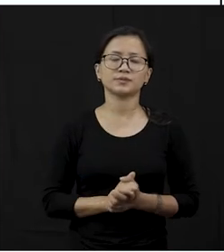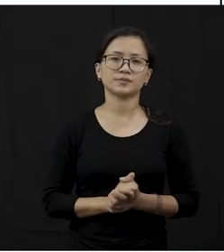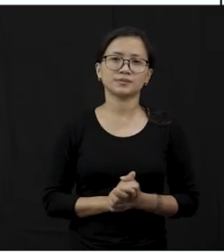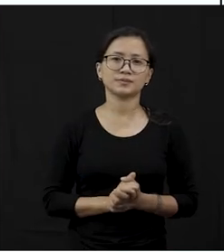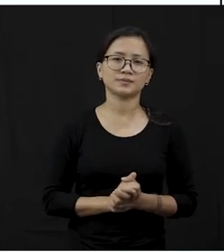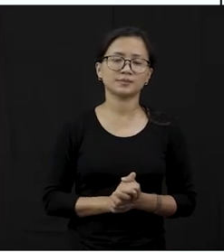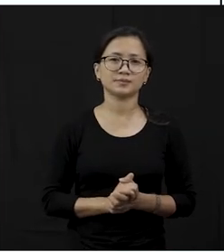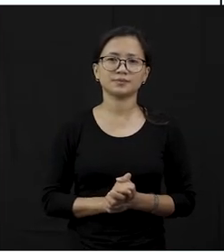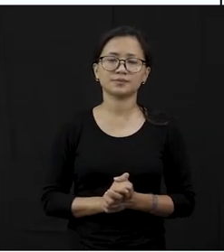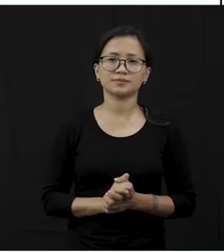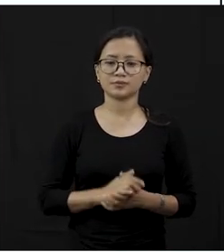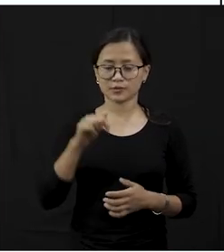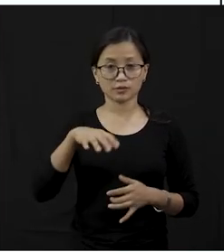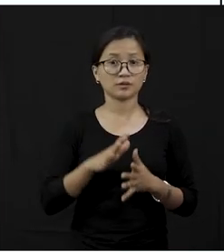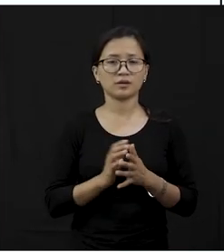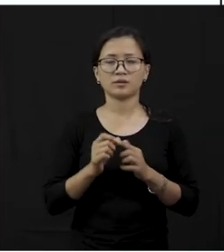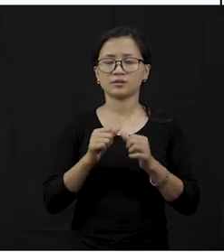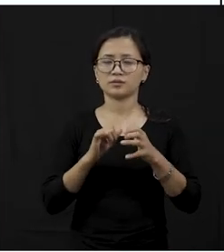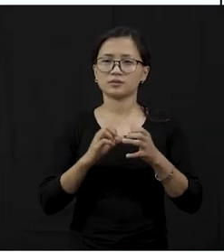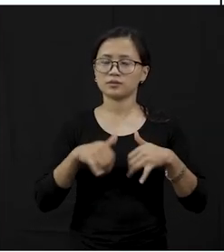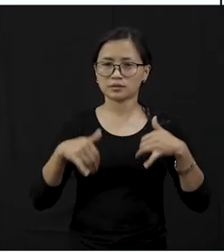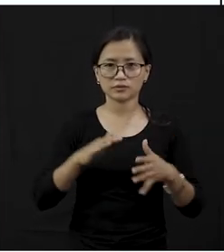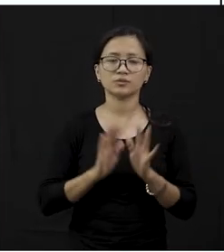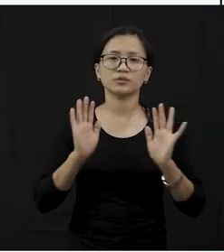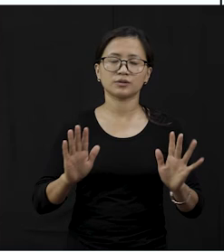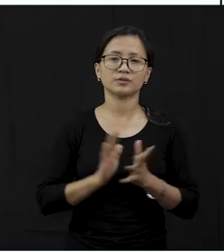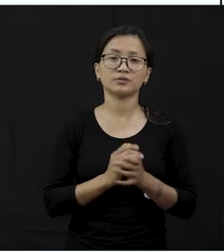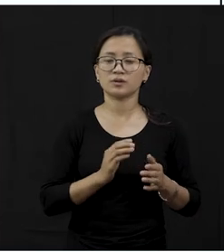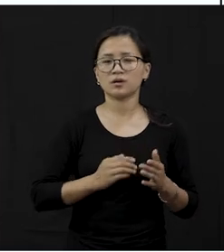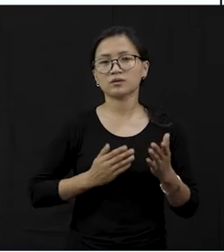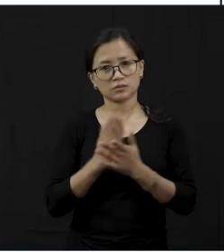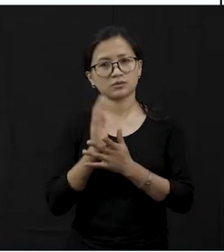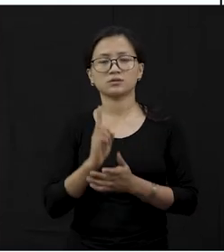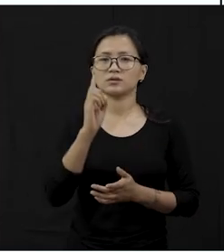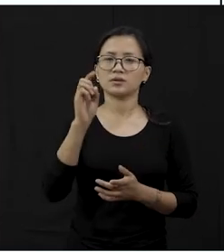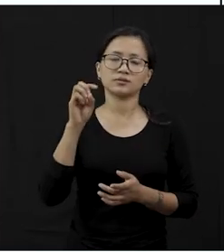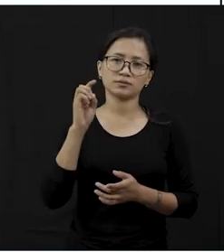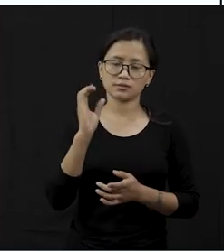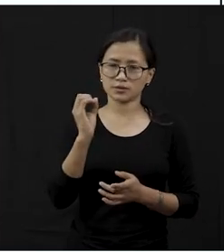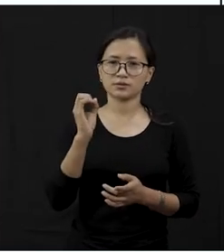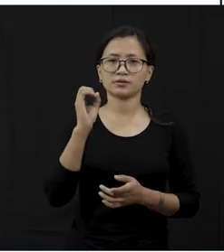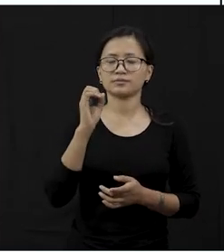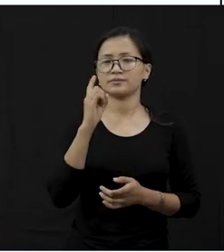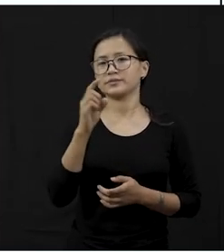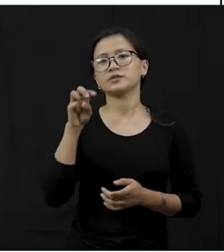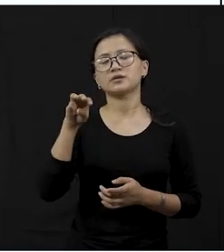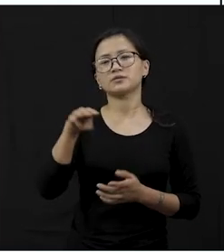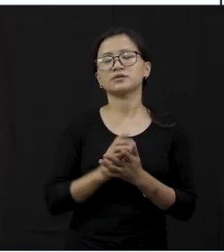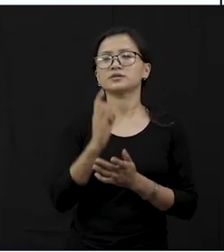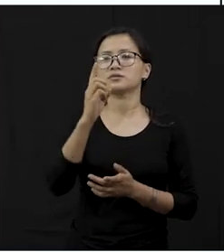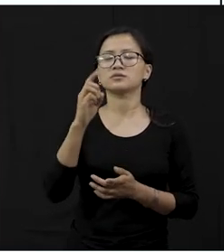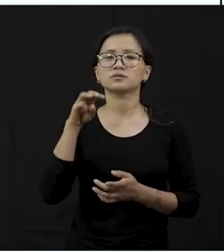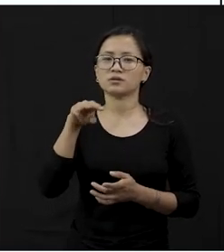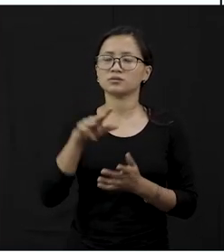So in this activity, we have come across then, hundred, thousands, and ten thousands.